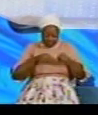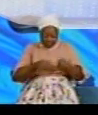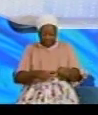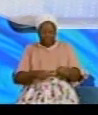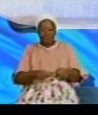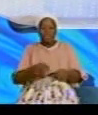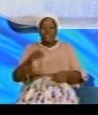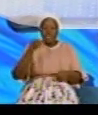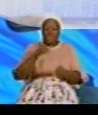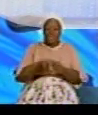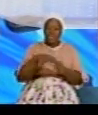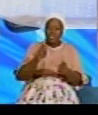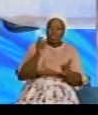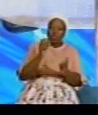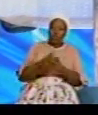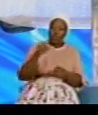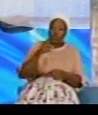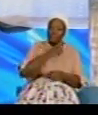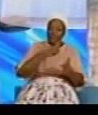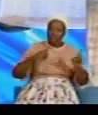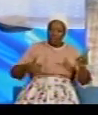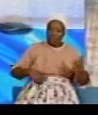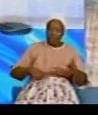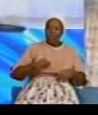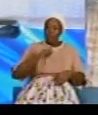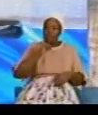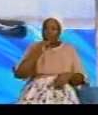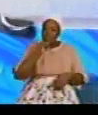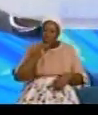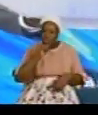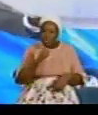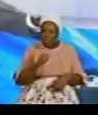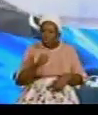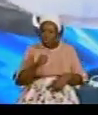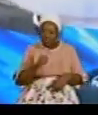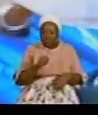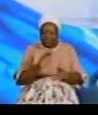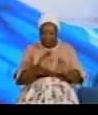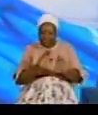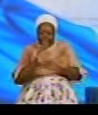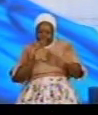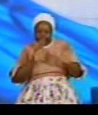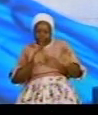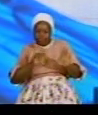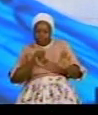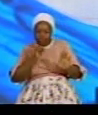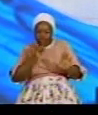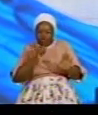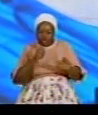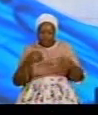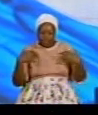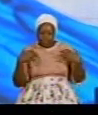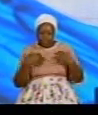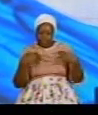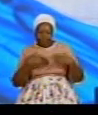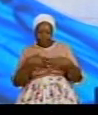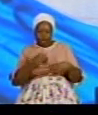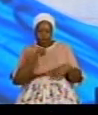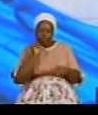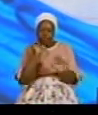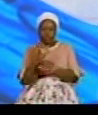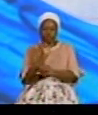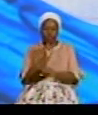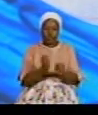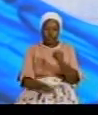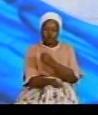the word of the Lord, not cringing, not cowered, not conquered